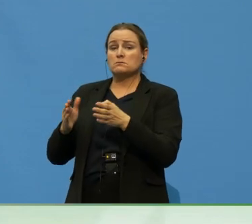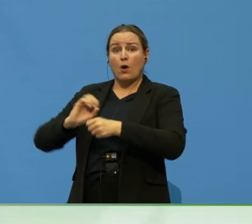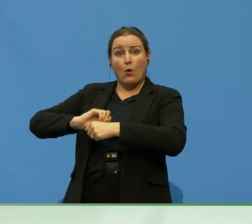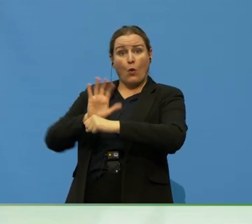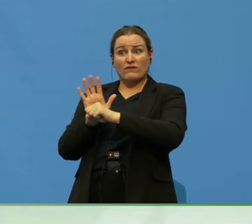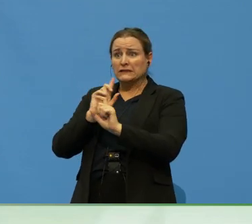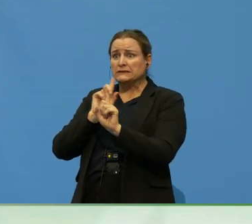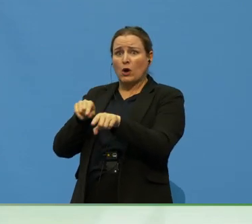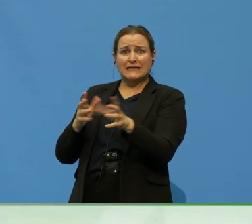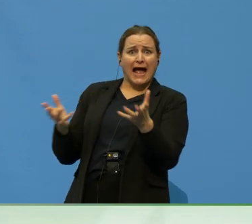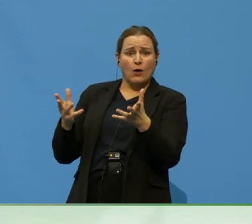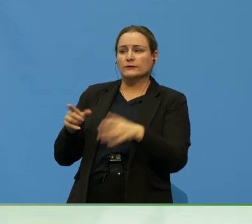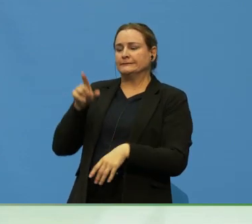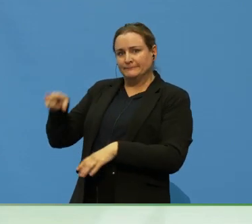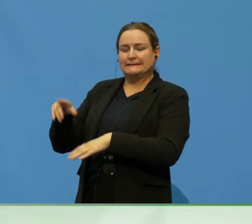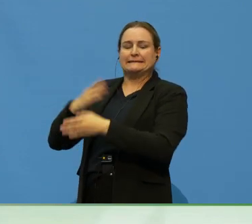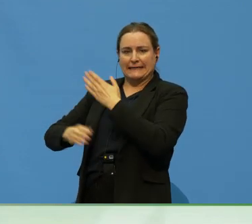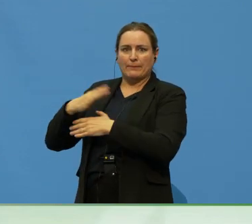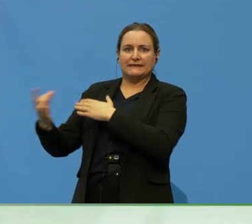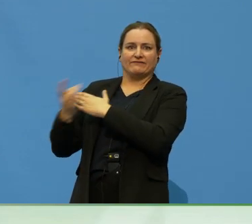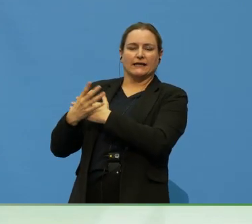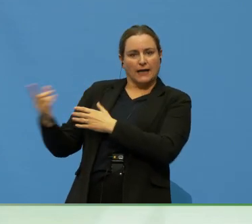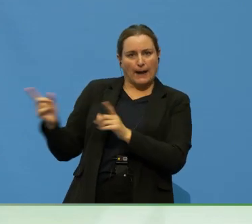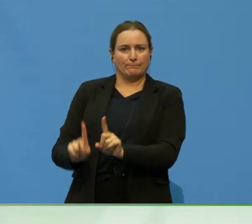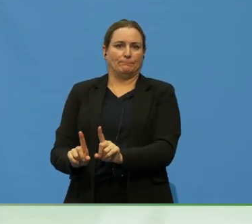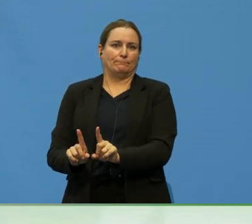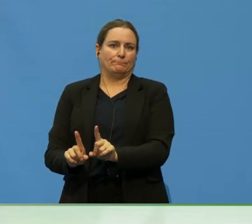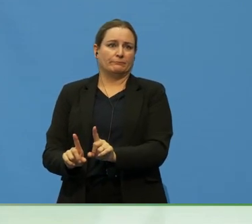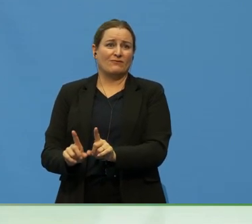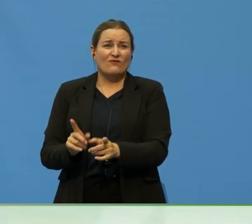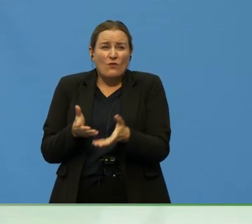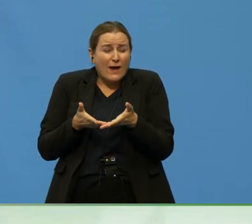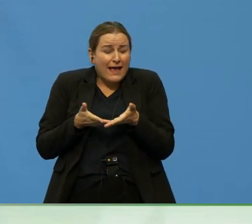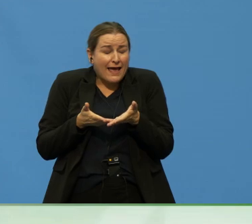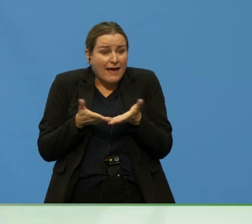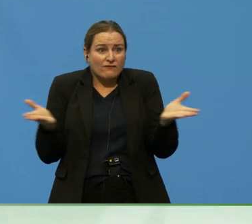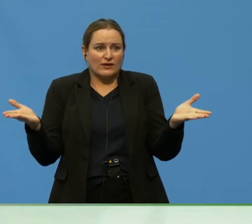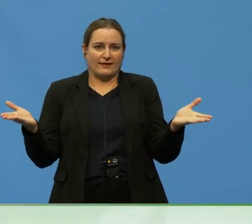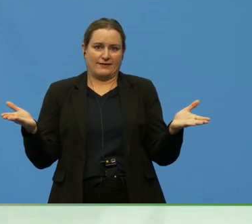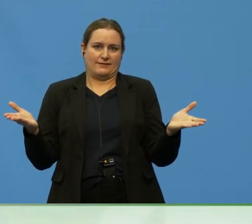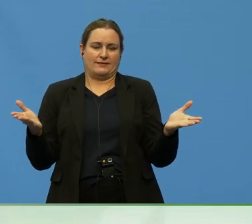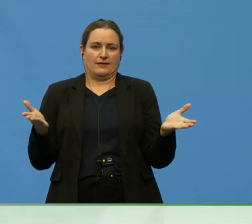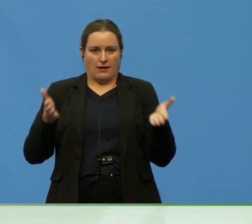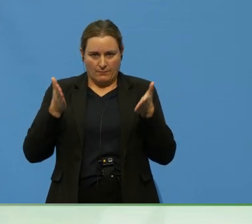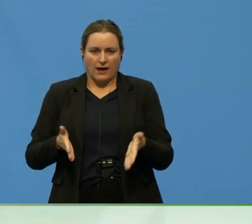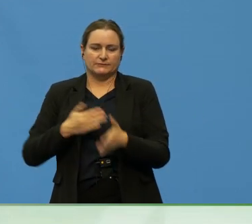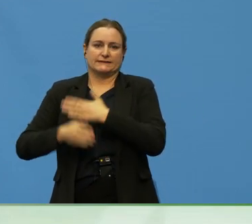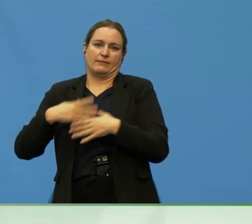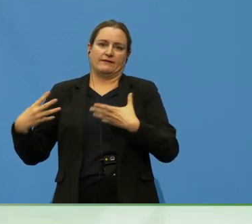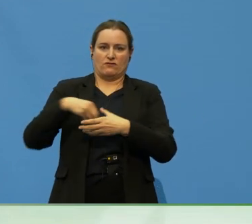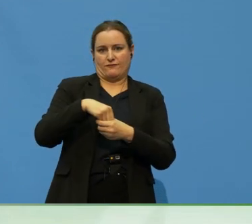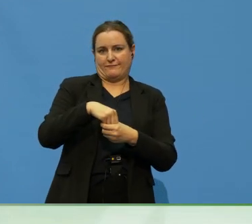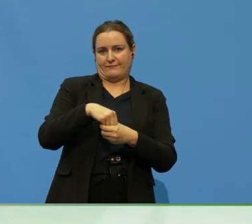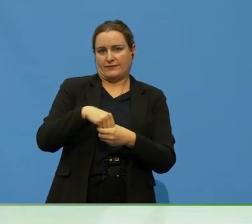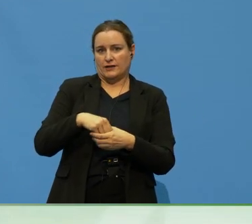need a specific disability advisory committee. Like there is just, and to Susan's point about having a disability commission, I mean, for me being